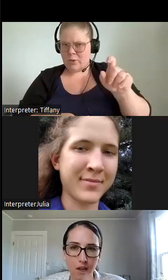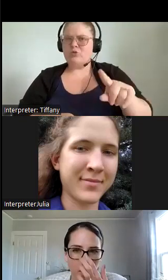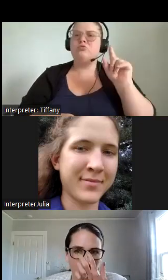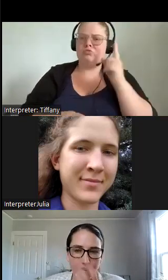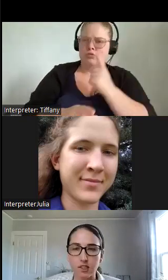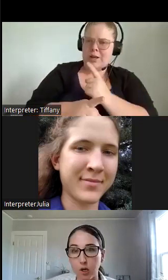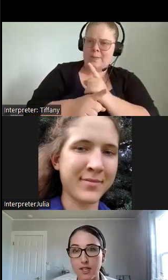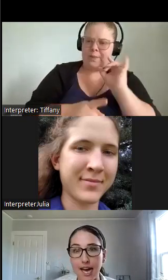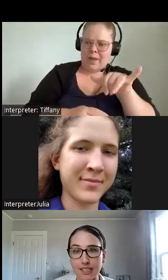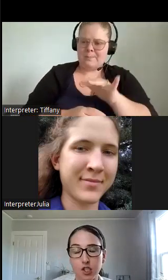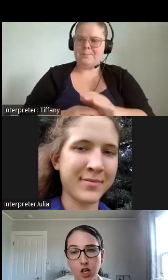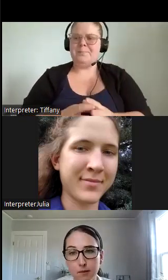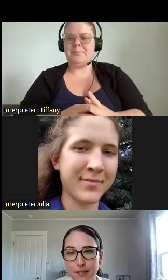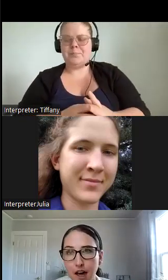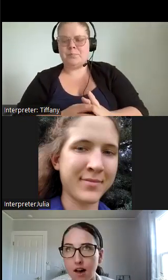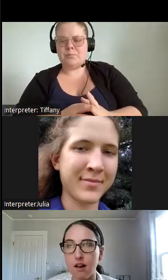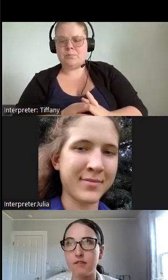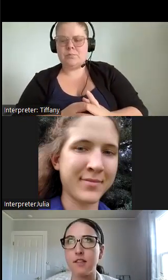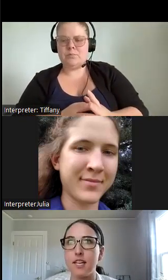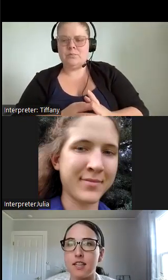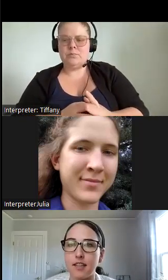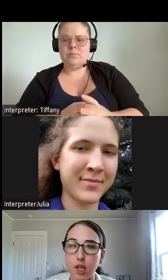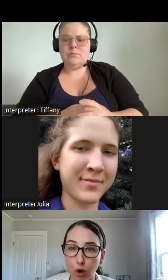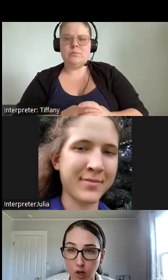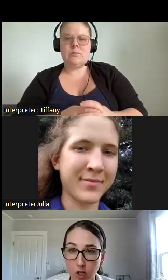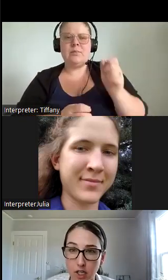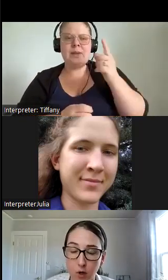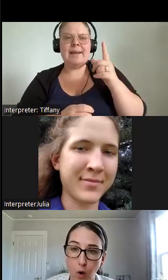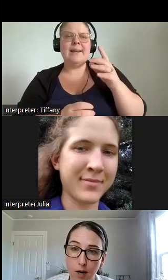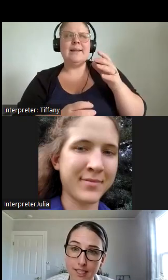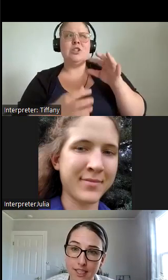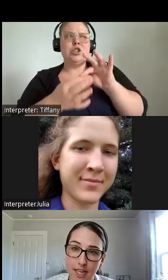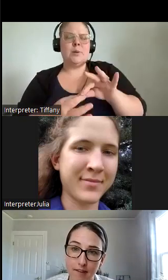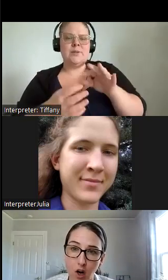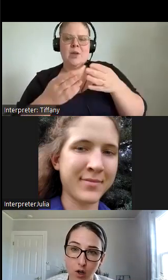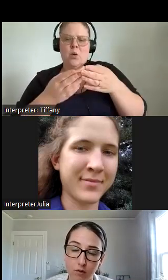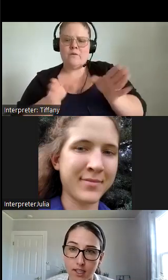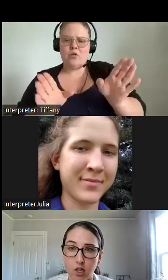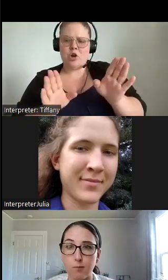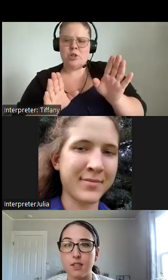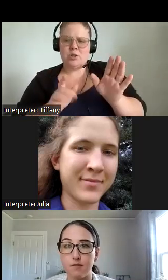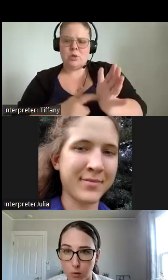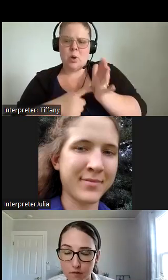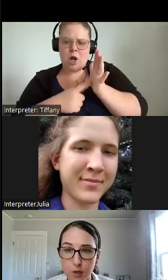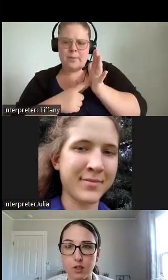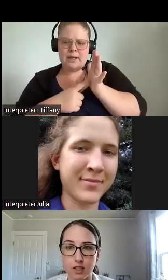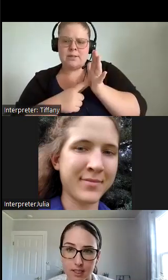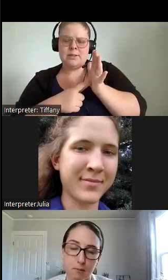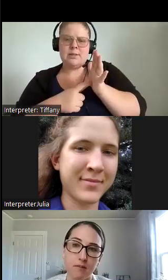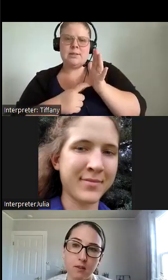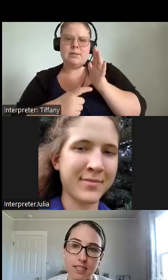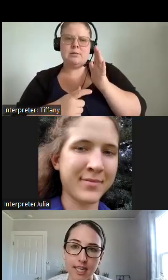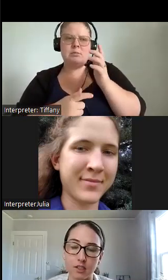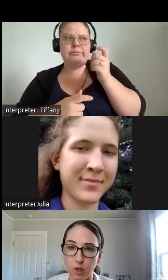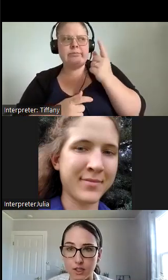correct. Yes. Okay. So yes, in terms of the overarching requirements that I've gone over in terms of no refusal and